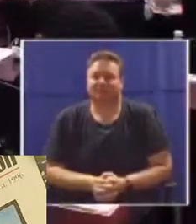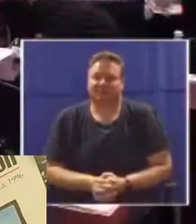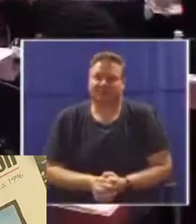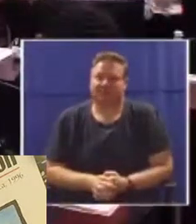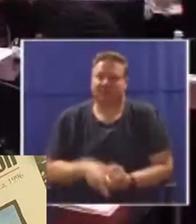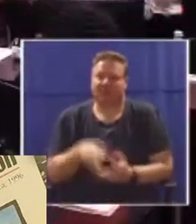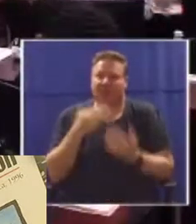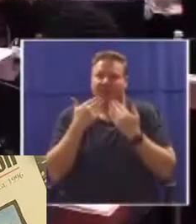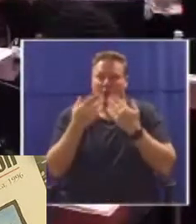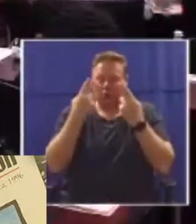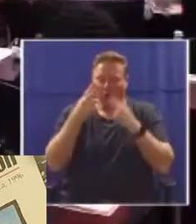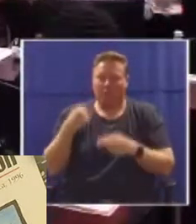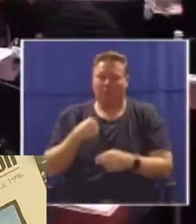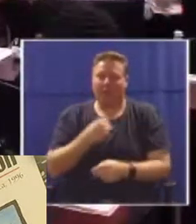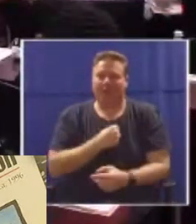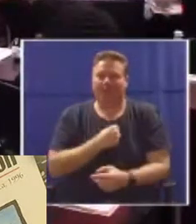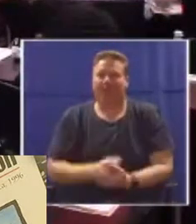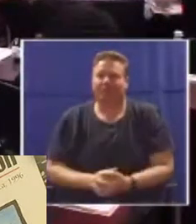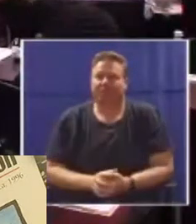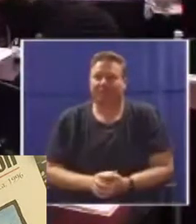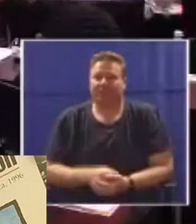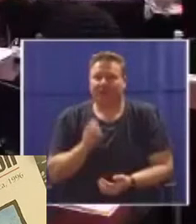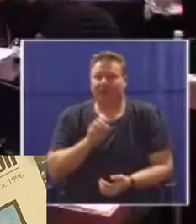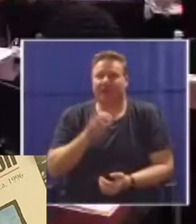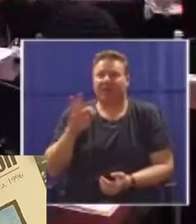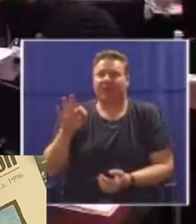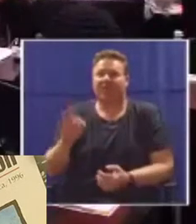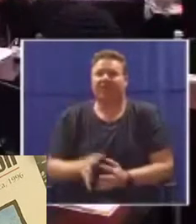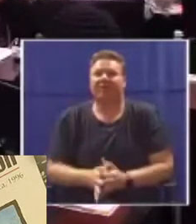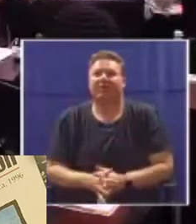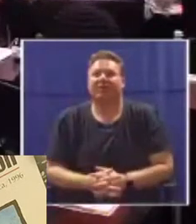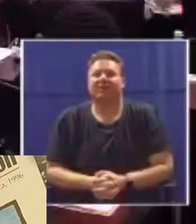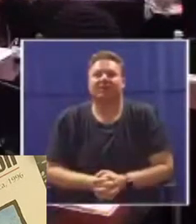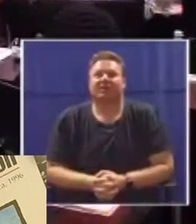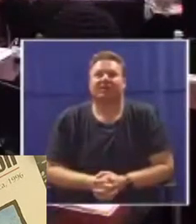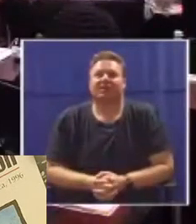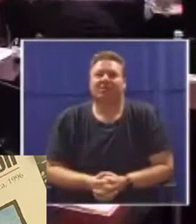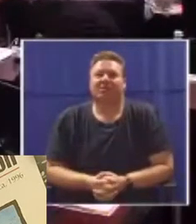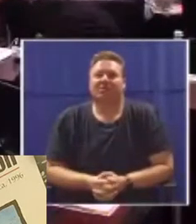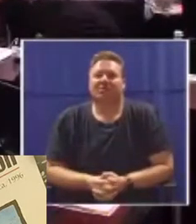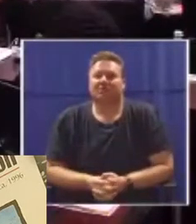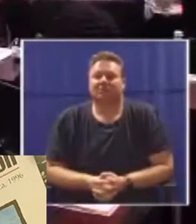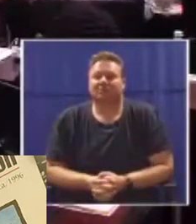Thank you, Honorable Member. The EFF.